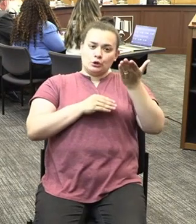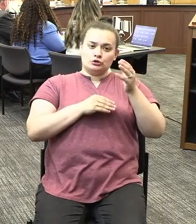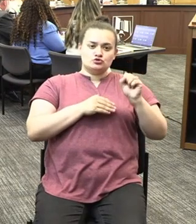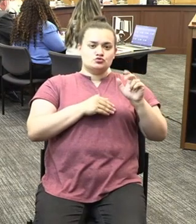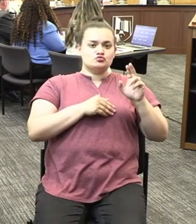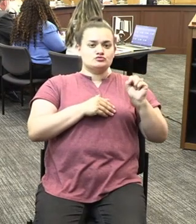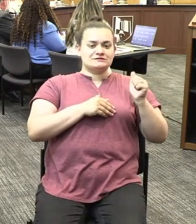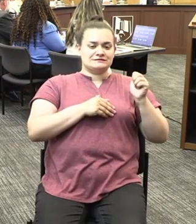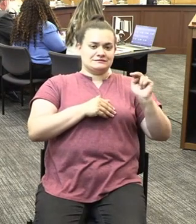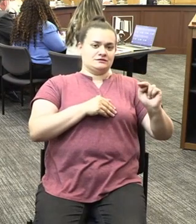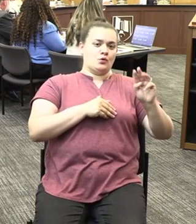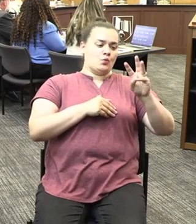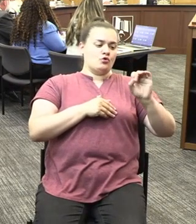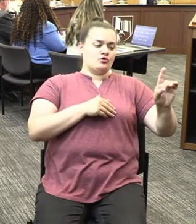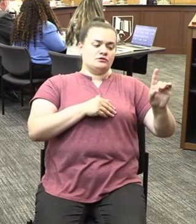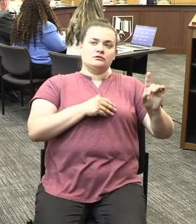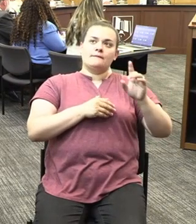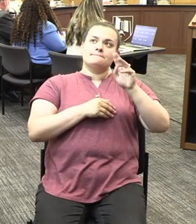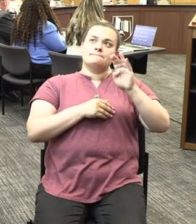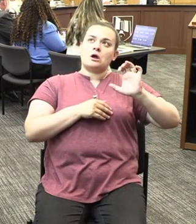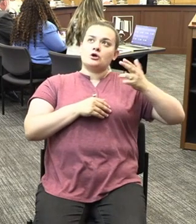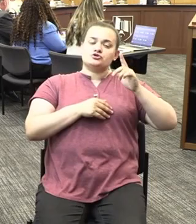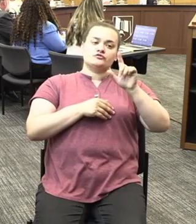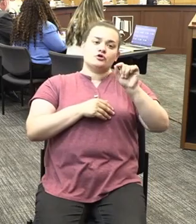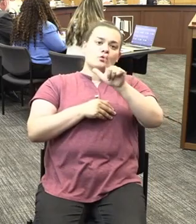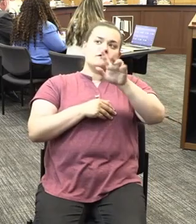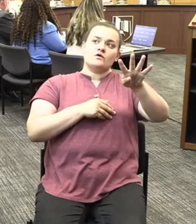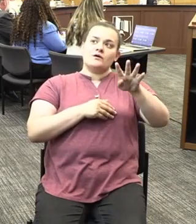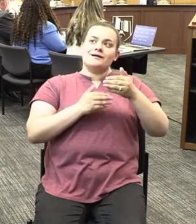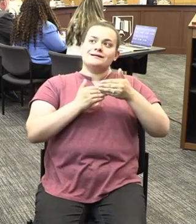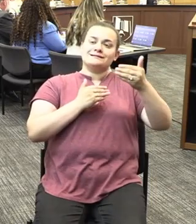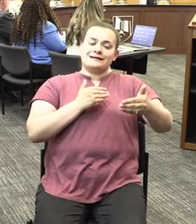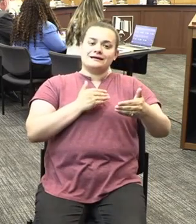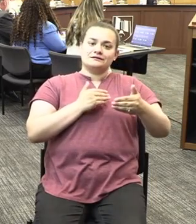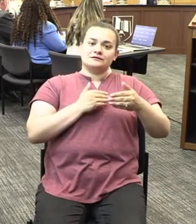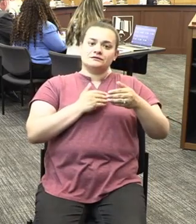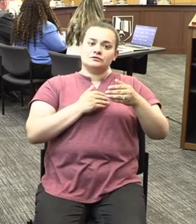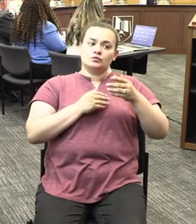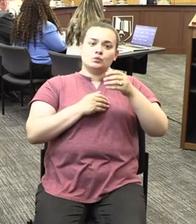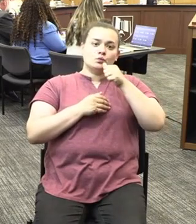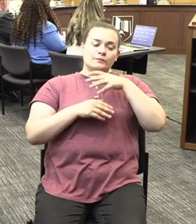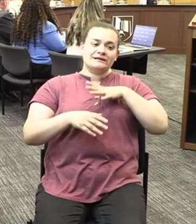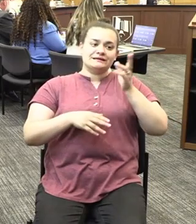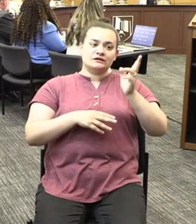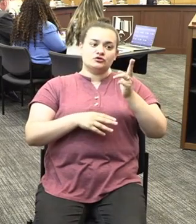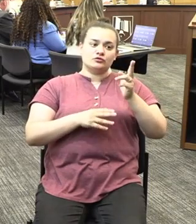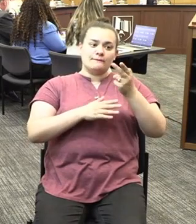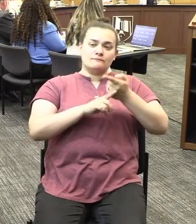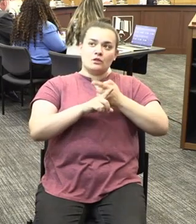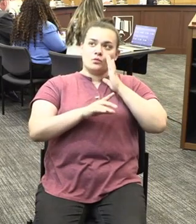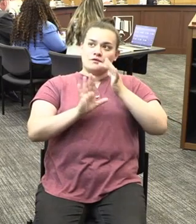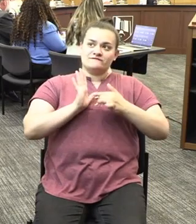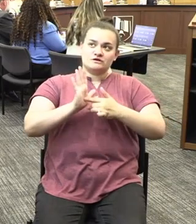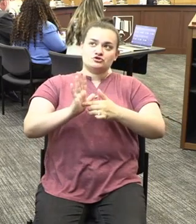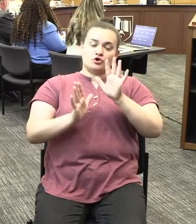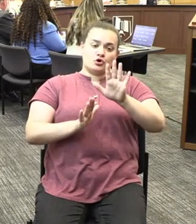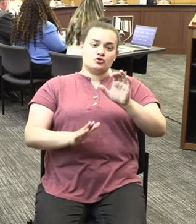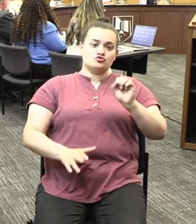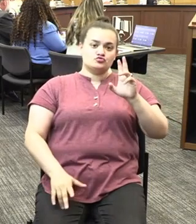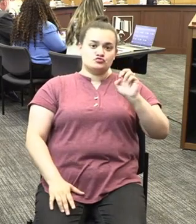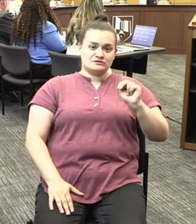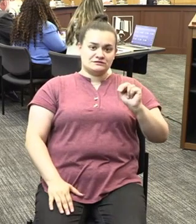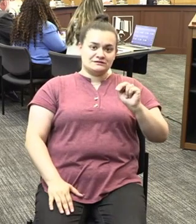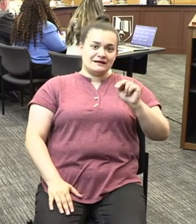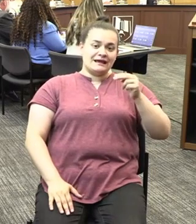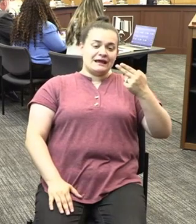This is from March of 2024. Our next Women's History Month in March of 2024 would feature Susan H. Wood, one of the first, if not